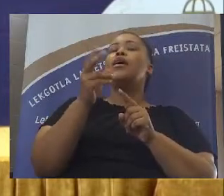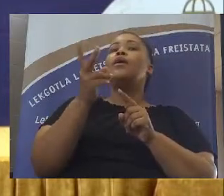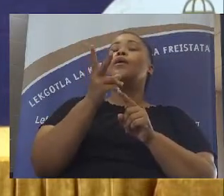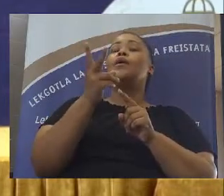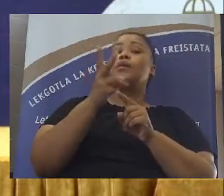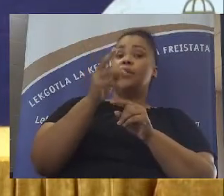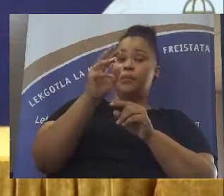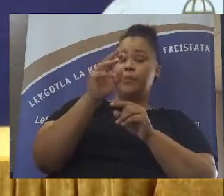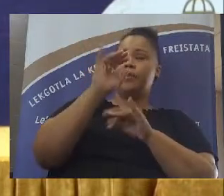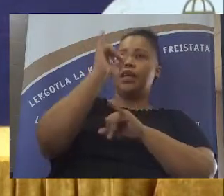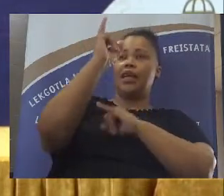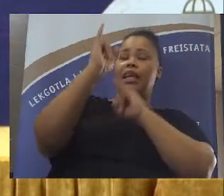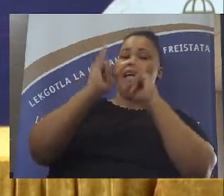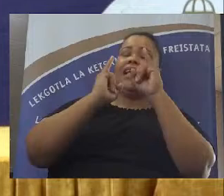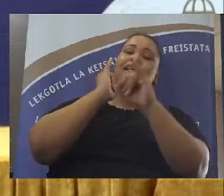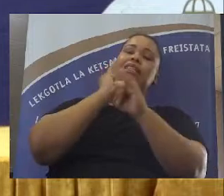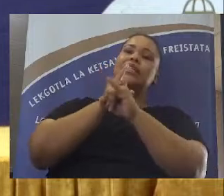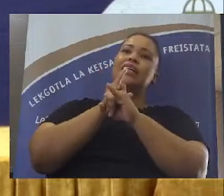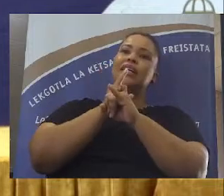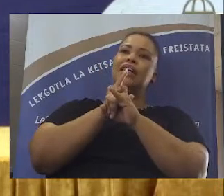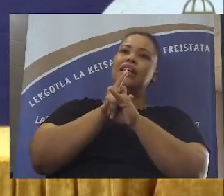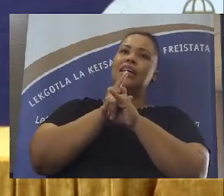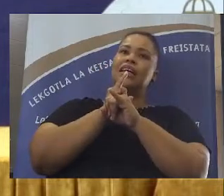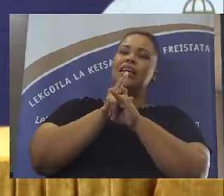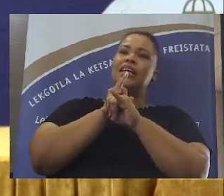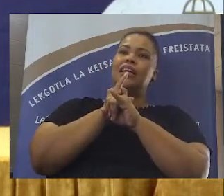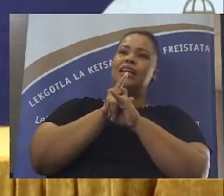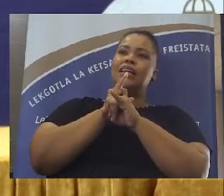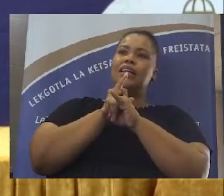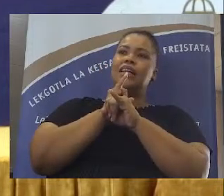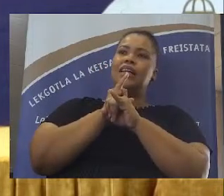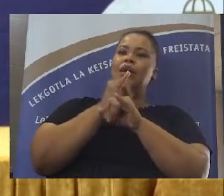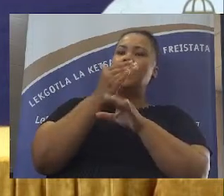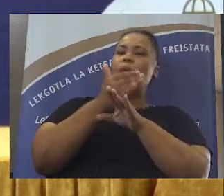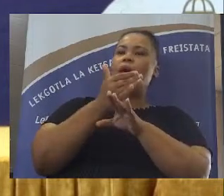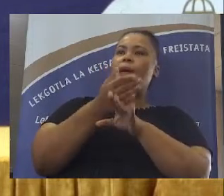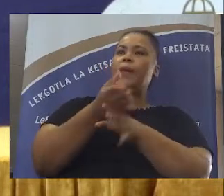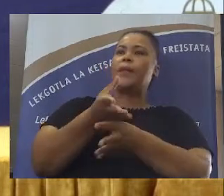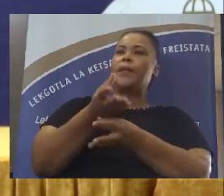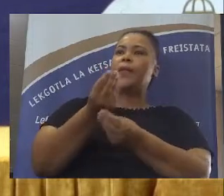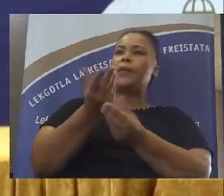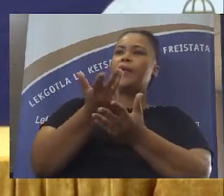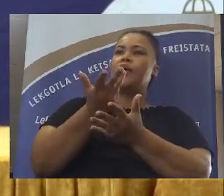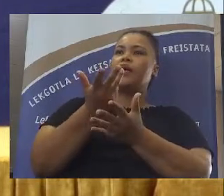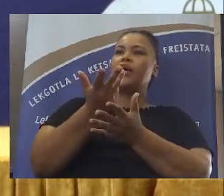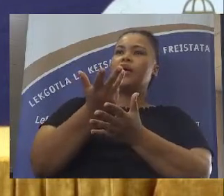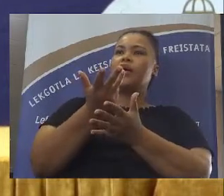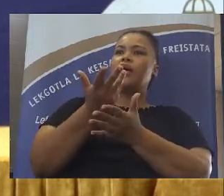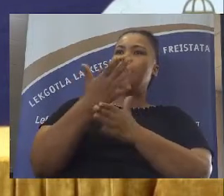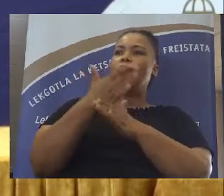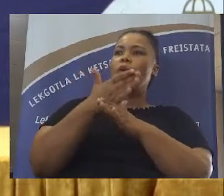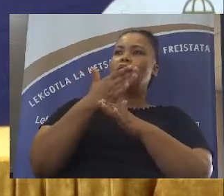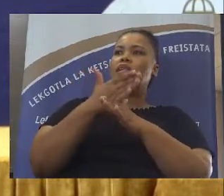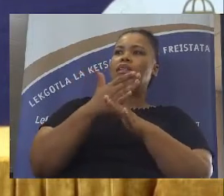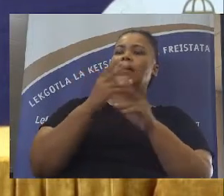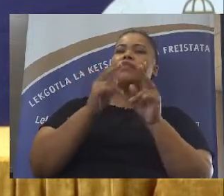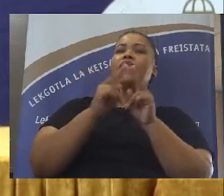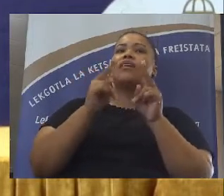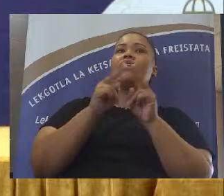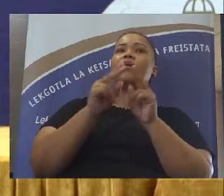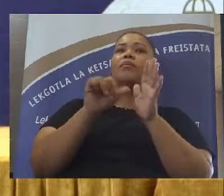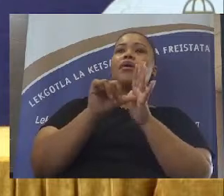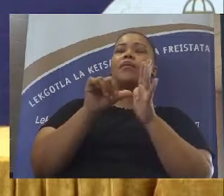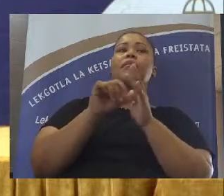internationally, where you get growth, jobs, that is very important. I drove